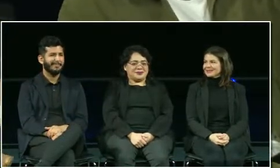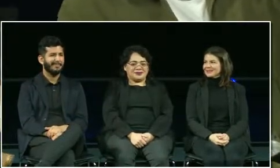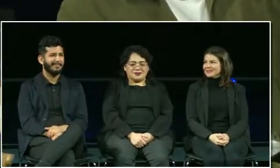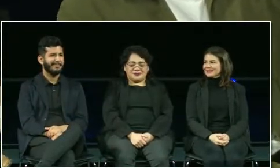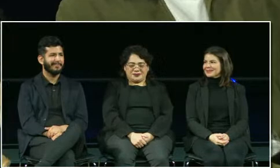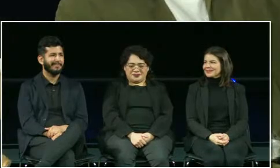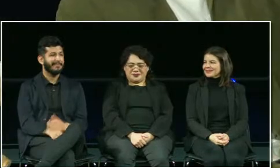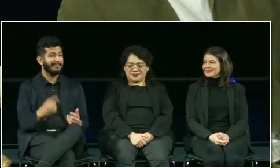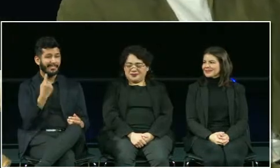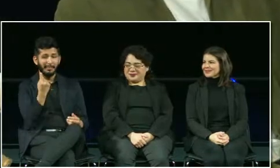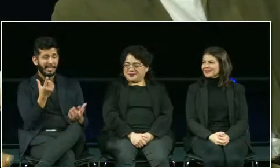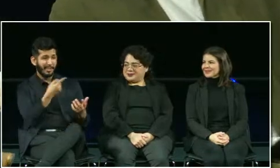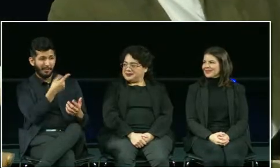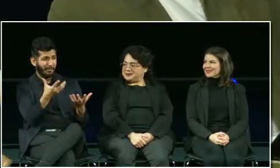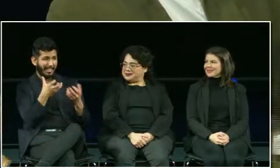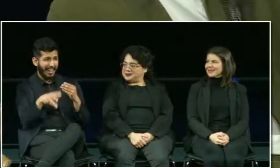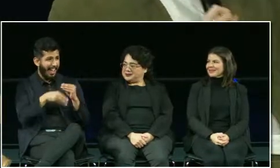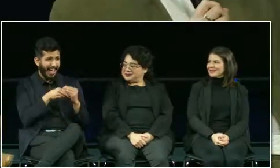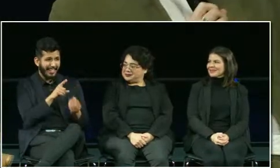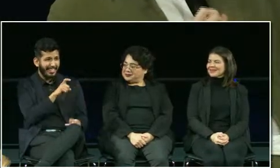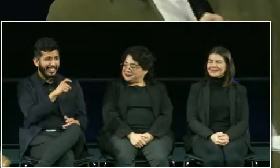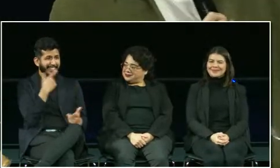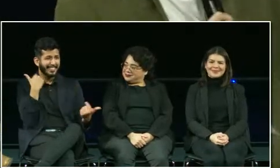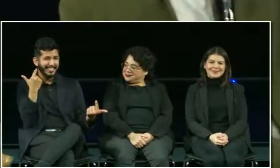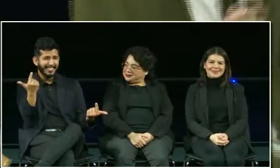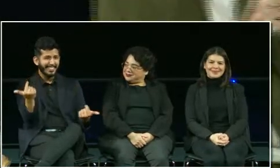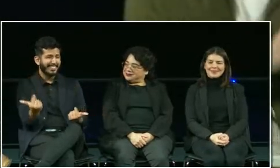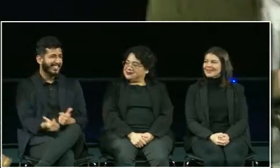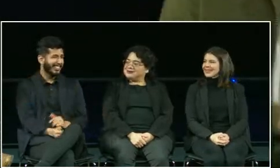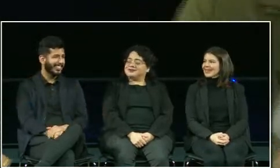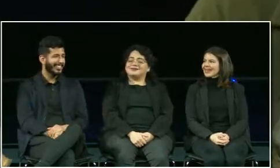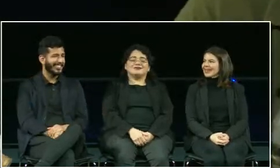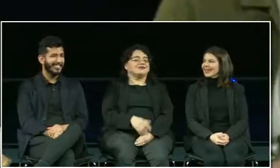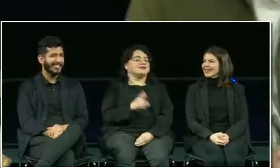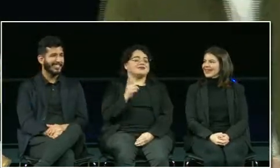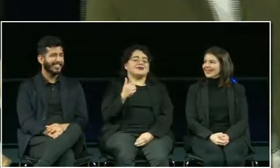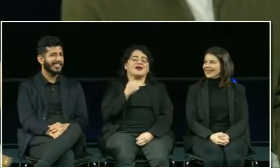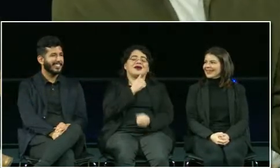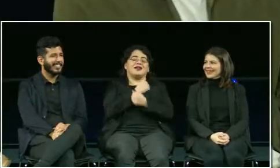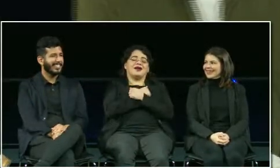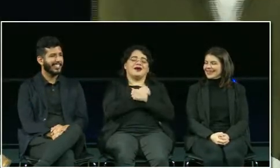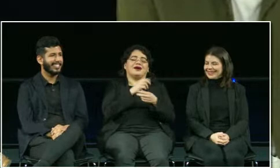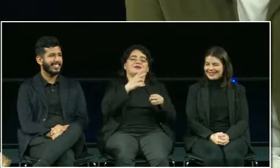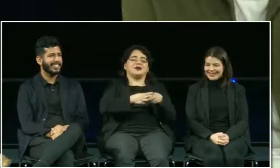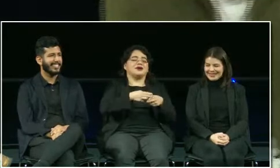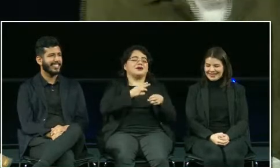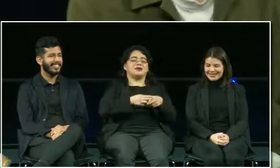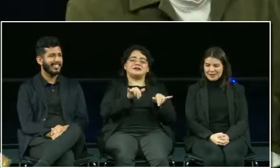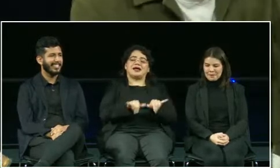Anything you'd like to add? Every time. He loves that one.